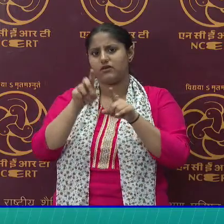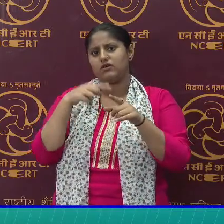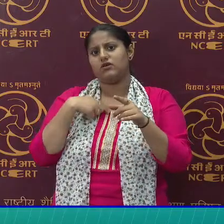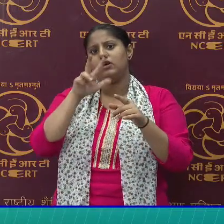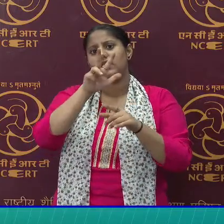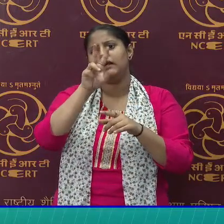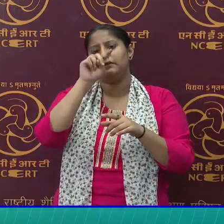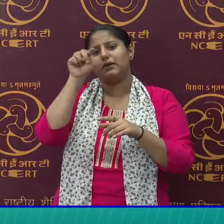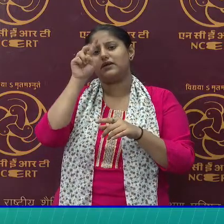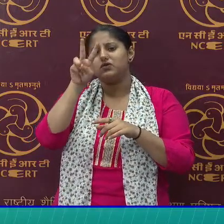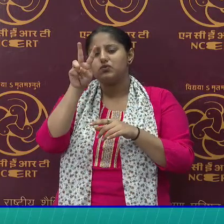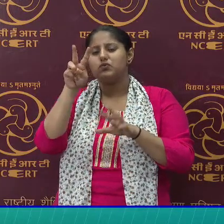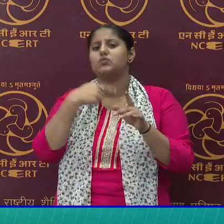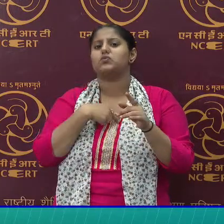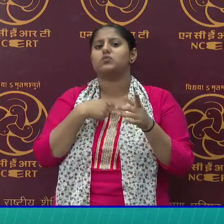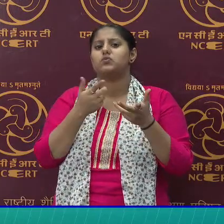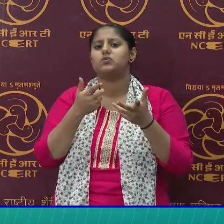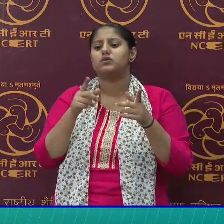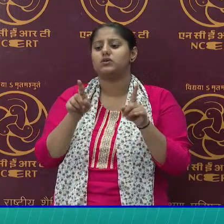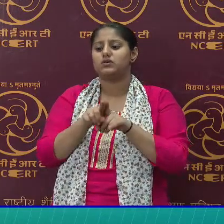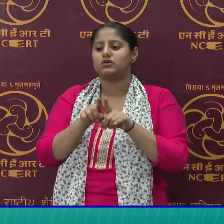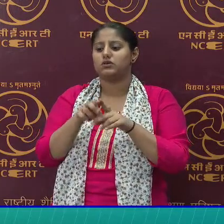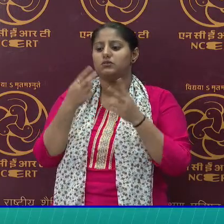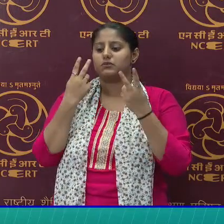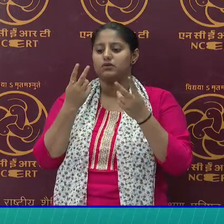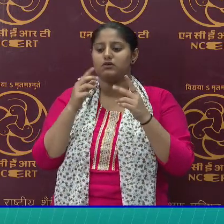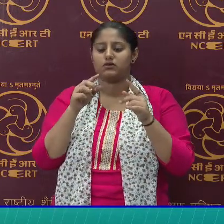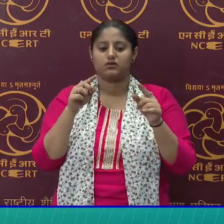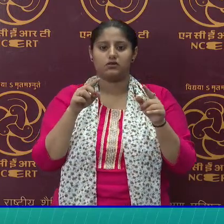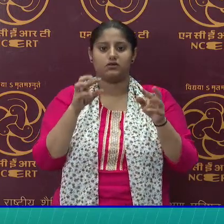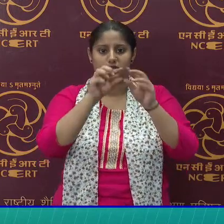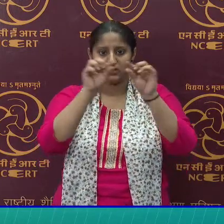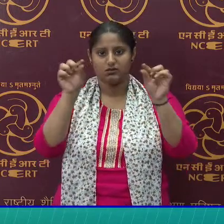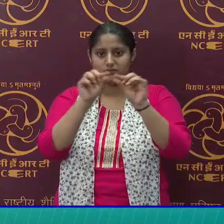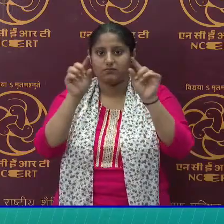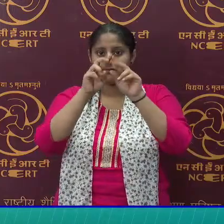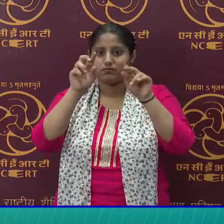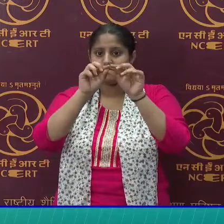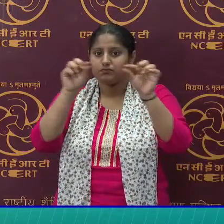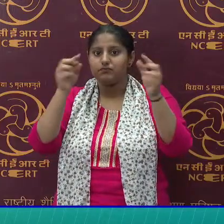2, and then here in this one they have to solve the equation.